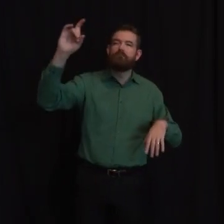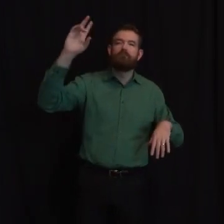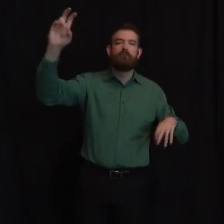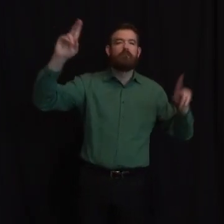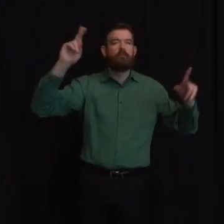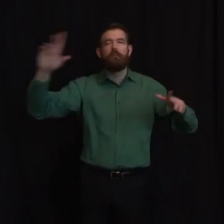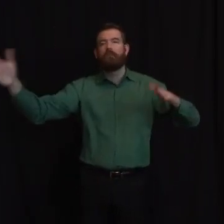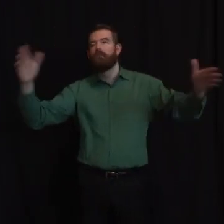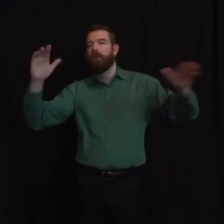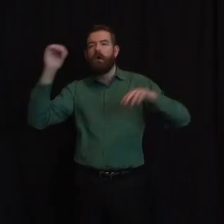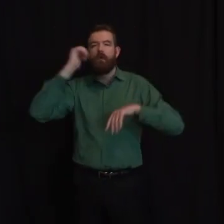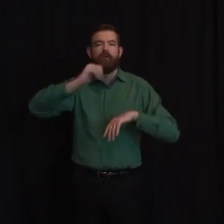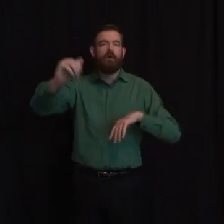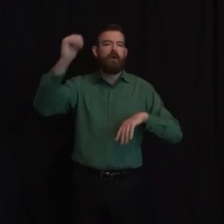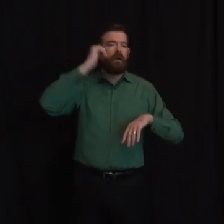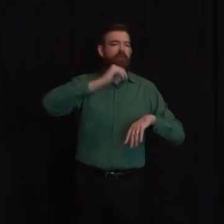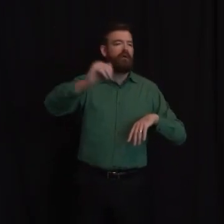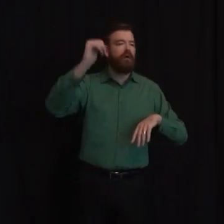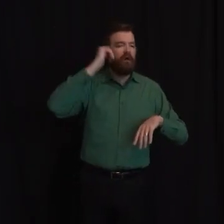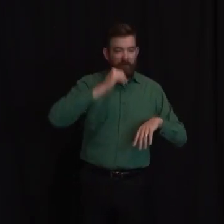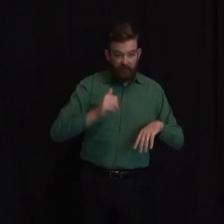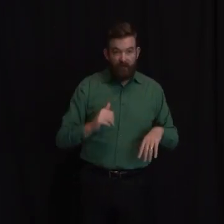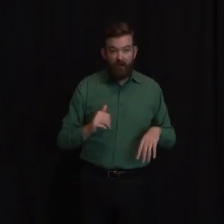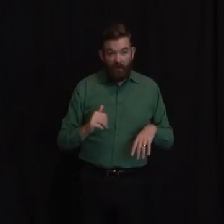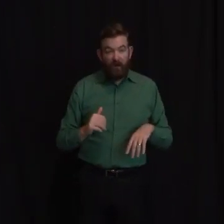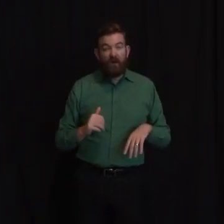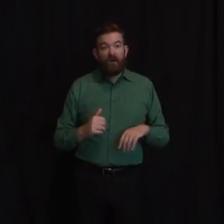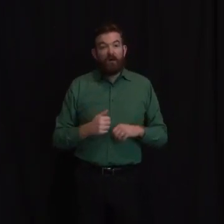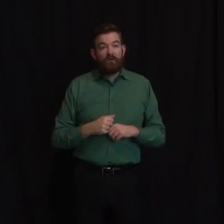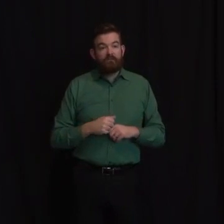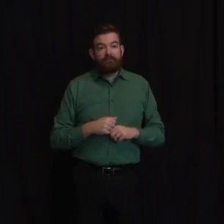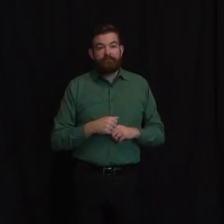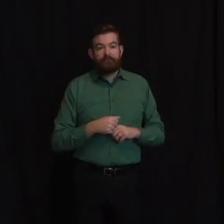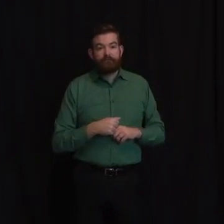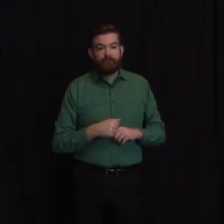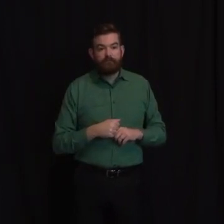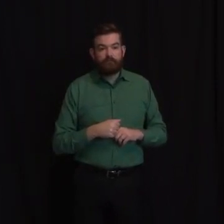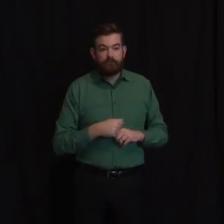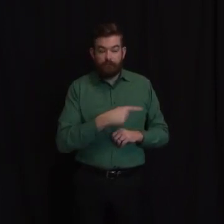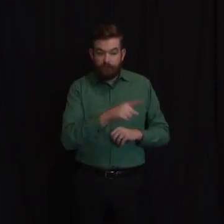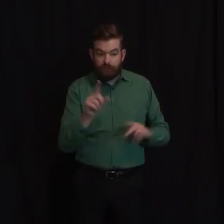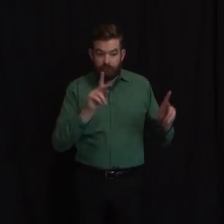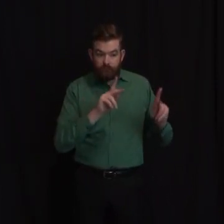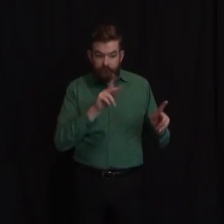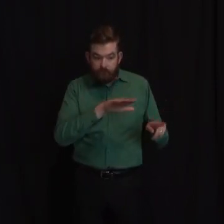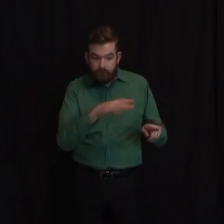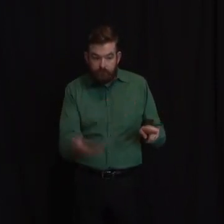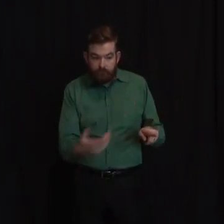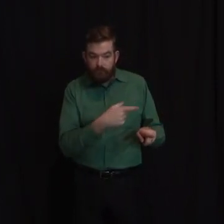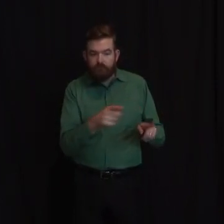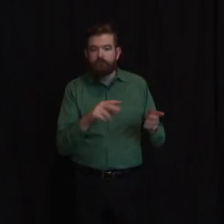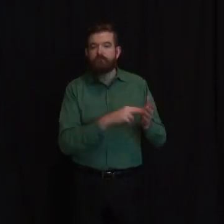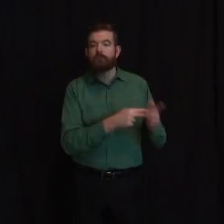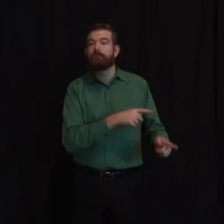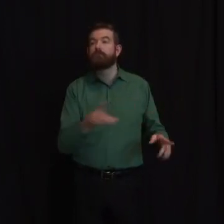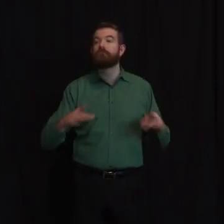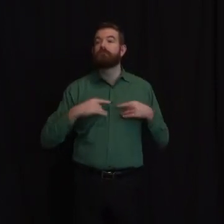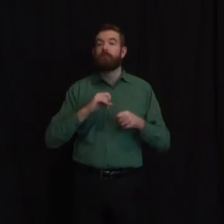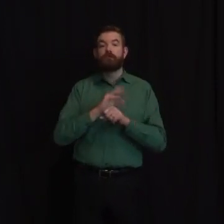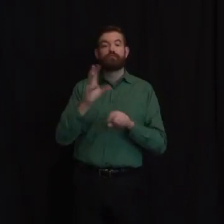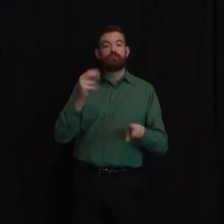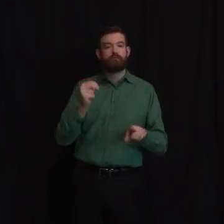most likely infected some 2 or 3 weeks ago, and we accept that and we know that, but we're not out of the woods yet. So the